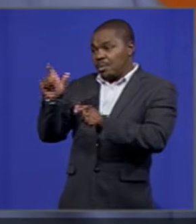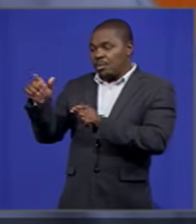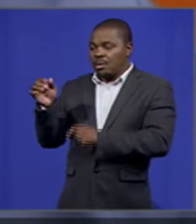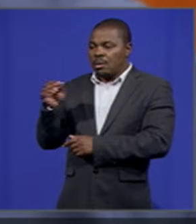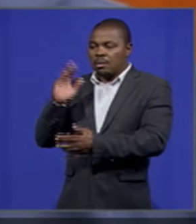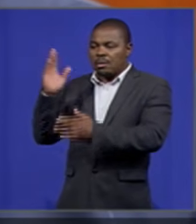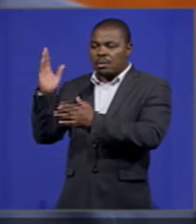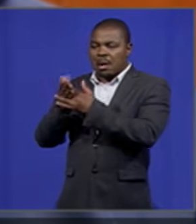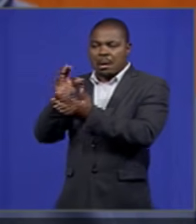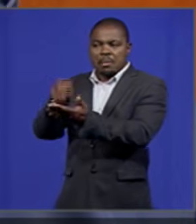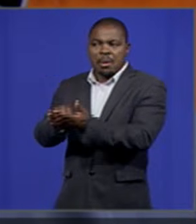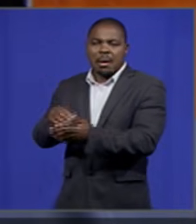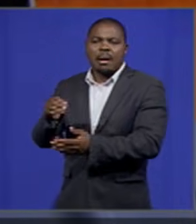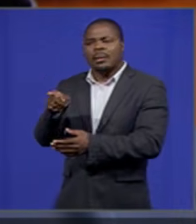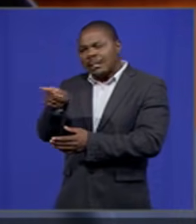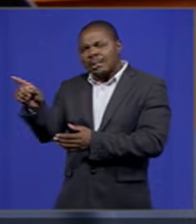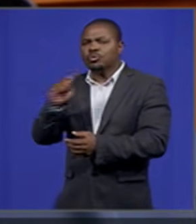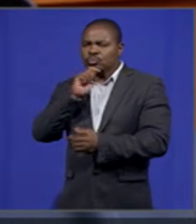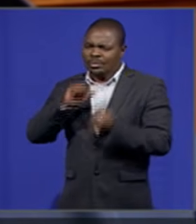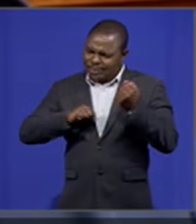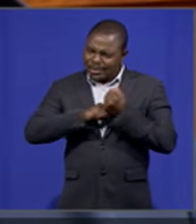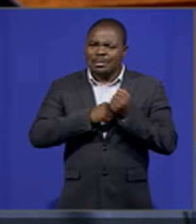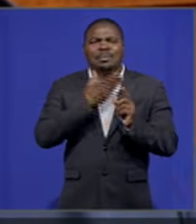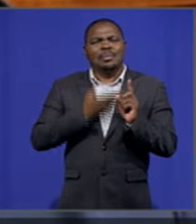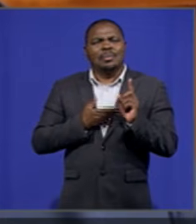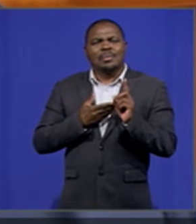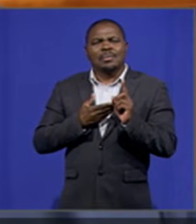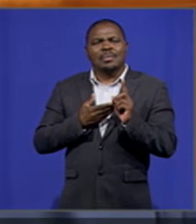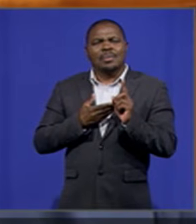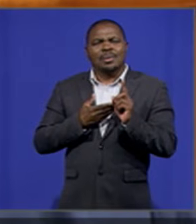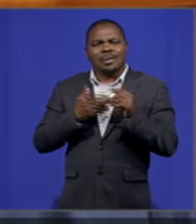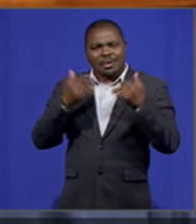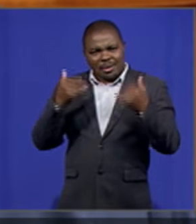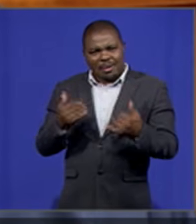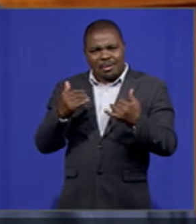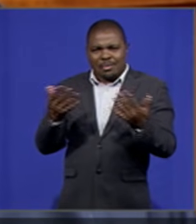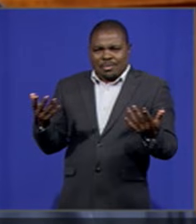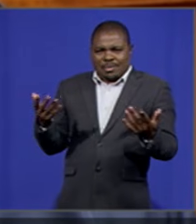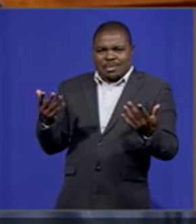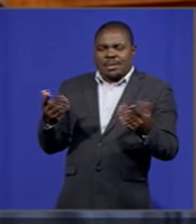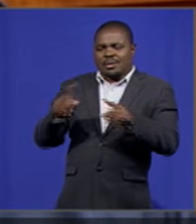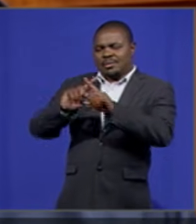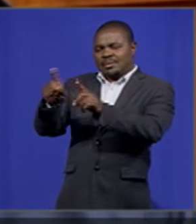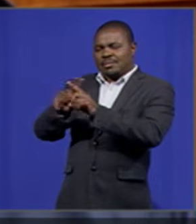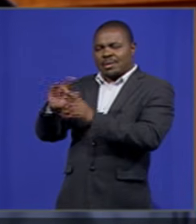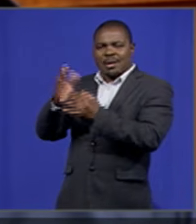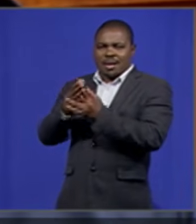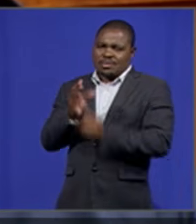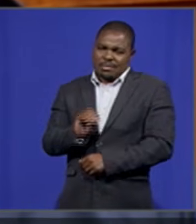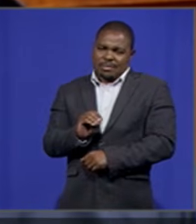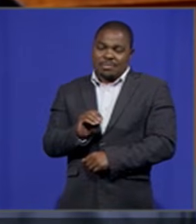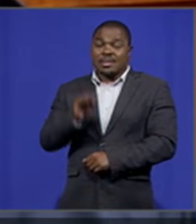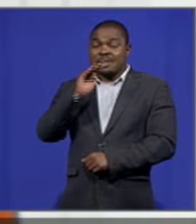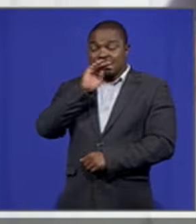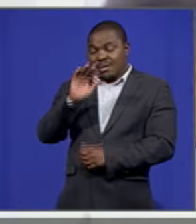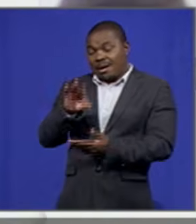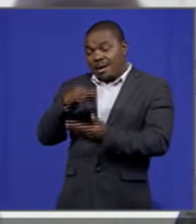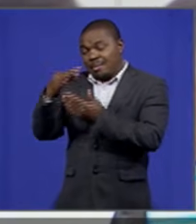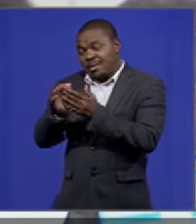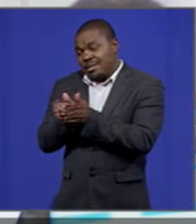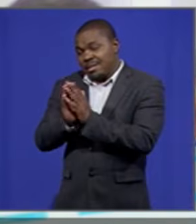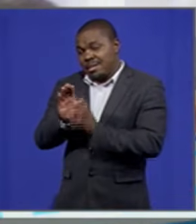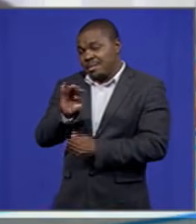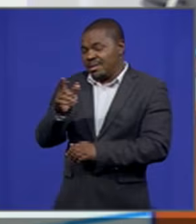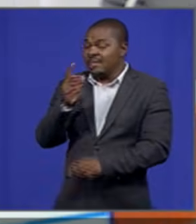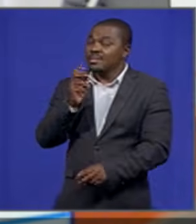ka gore o ba bethile ke balatedi ba gage ke ka fa e le gore melato yo o lebane le melato ya go fapafapana se e le gore se tlo dia gore go be boima ka baka la gore o